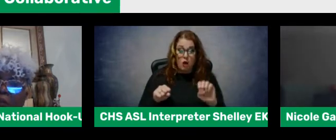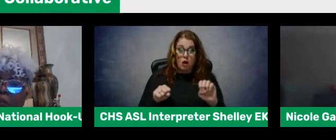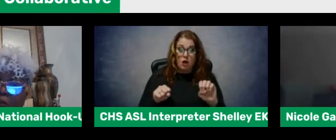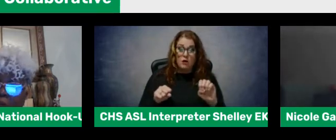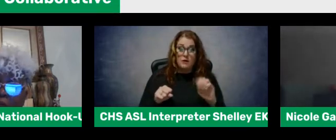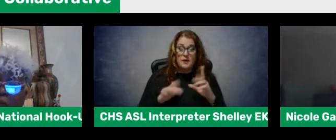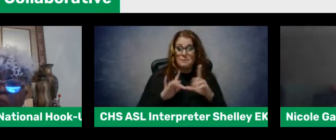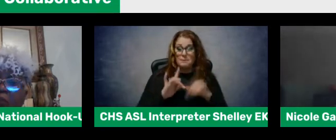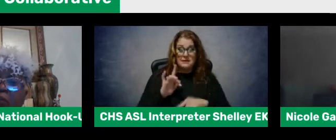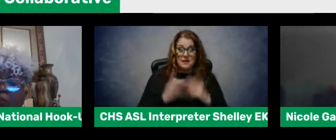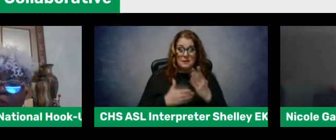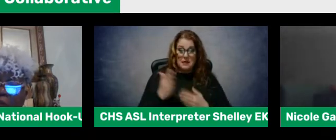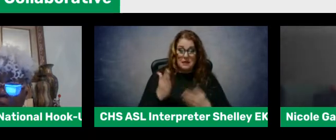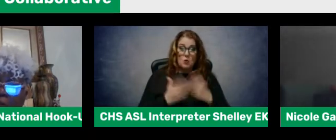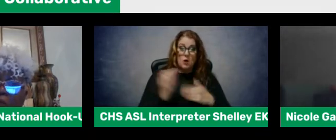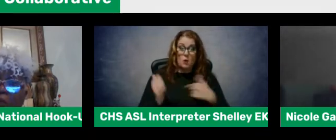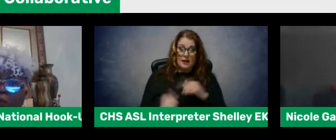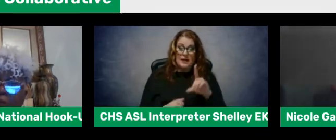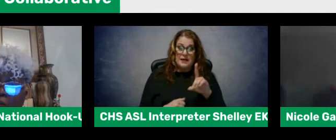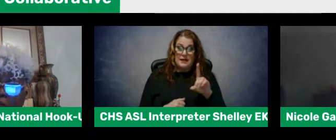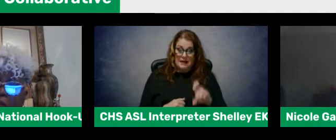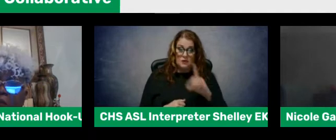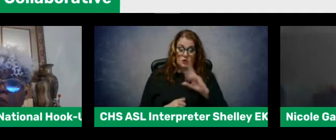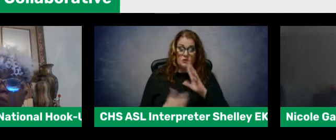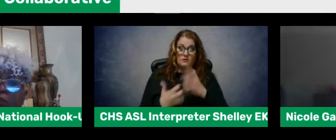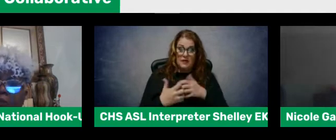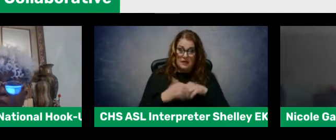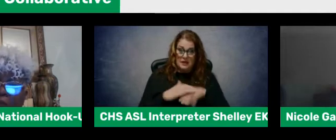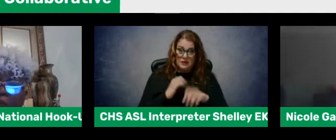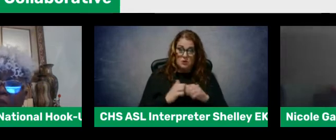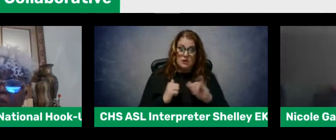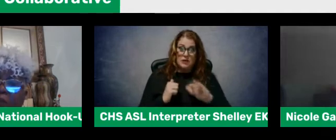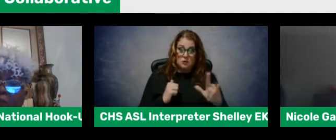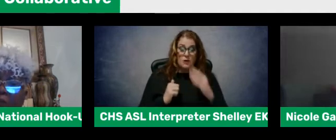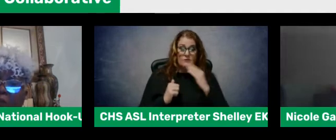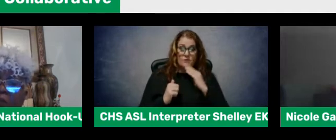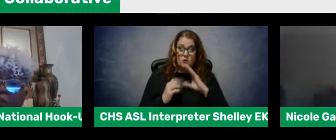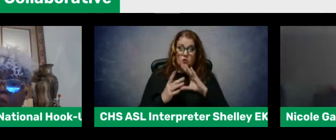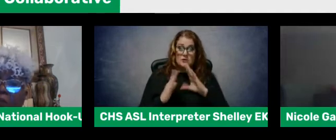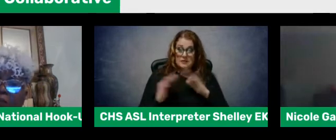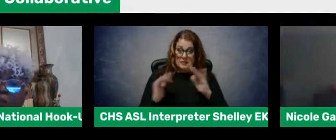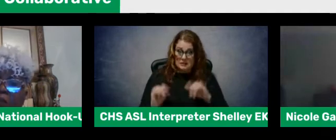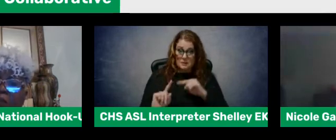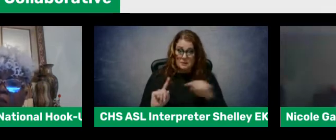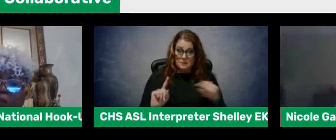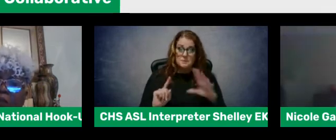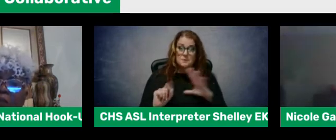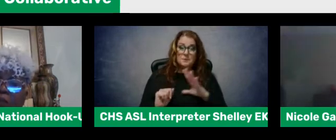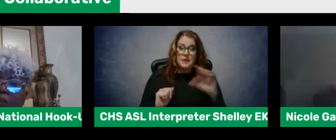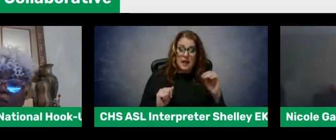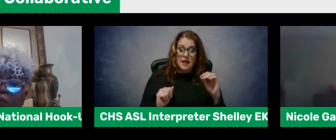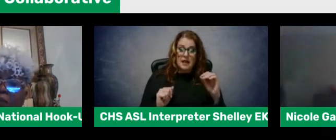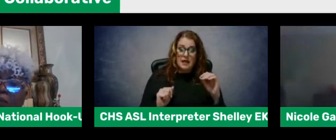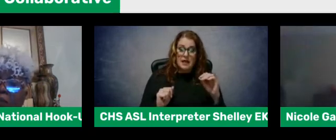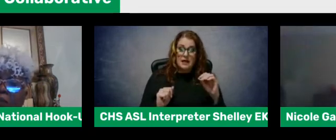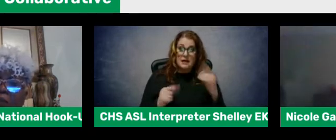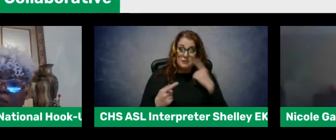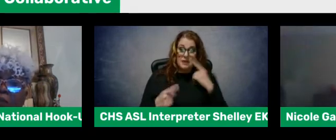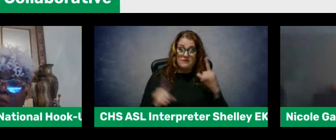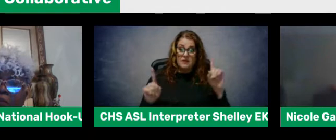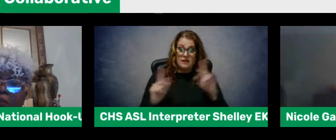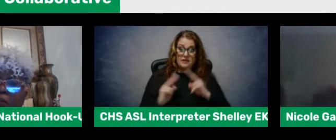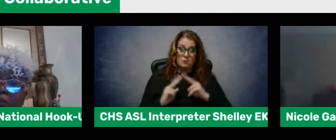piece. They are what we need to fit into the Illinois food chain, the food system, and to be an effective